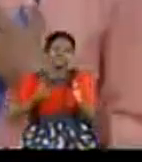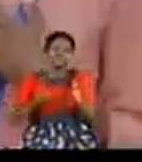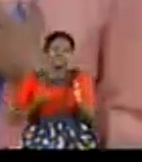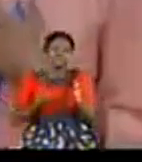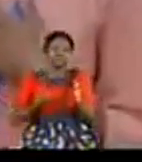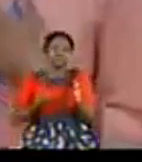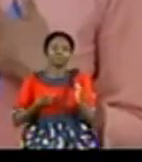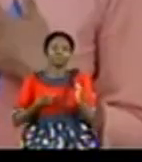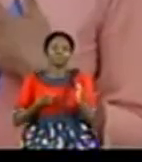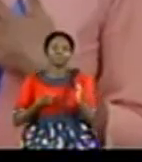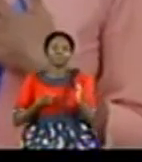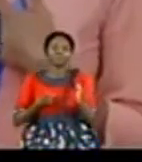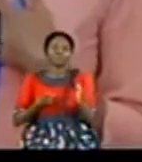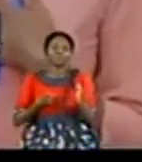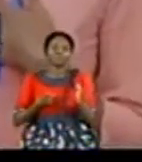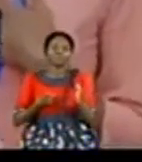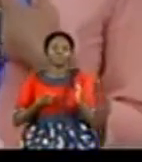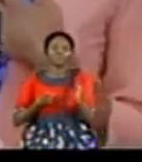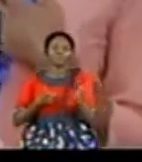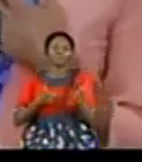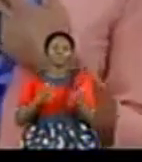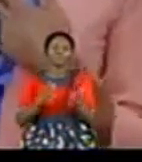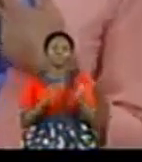and worship your